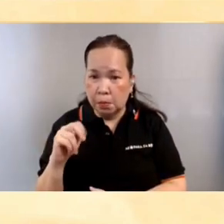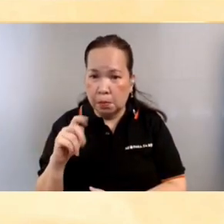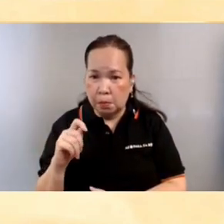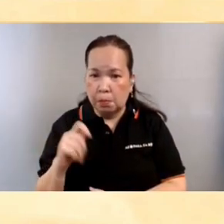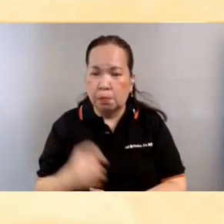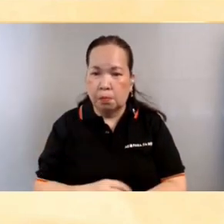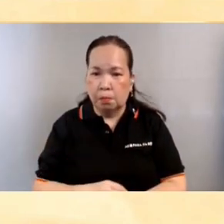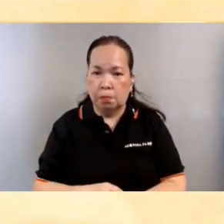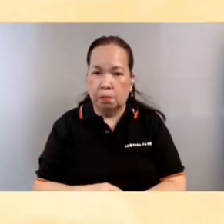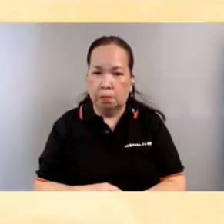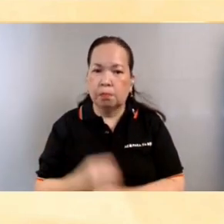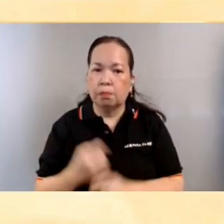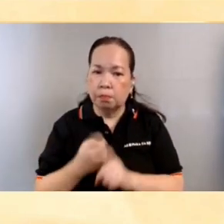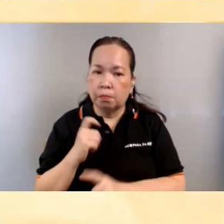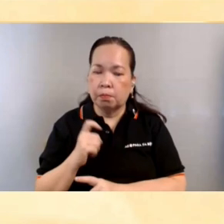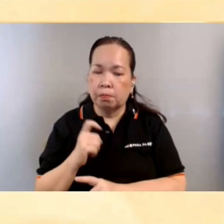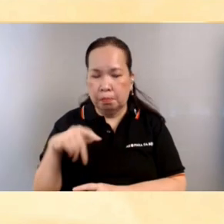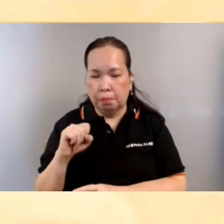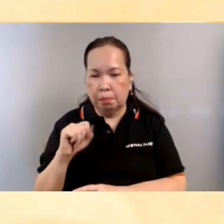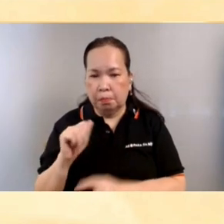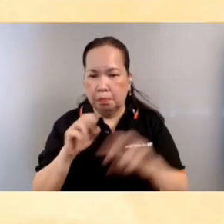Year Poverty Statistics Among Children in the BARM,